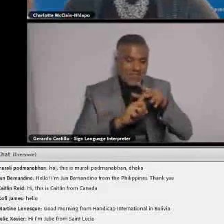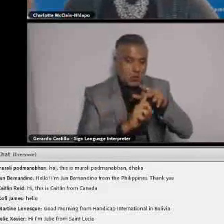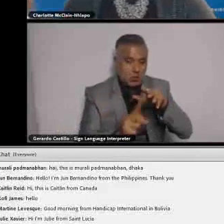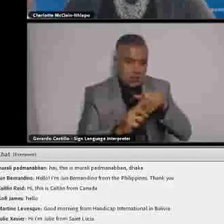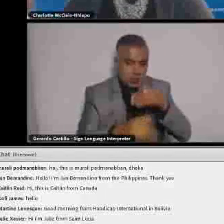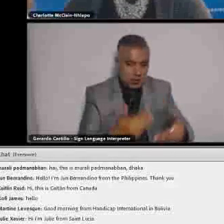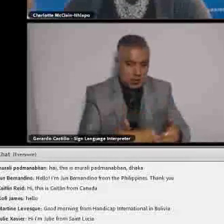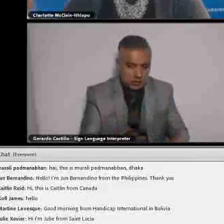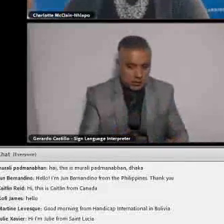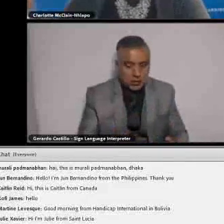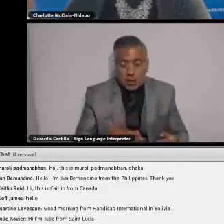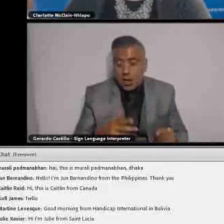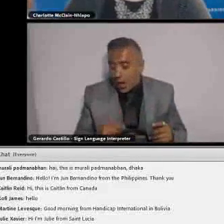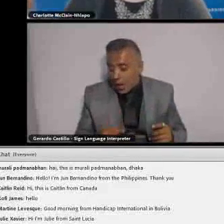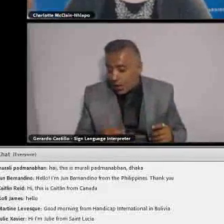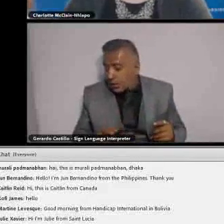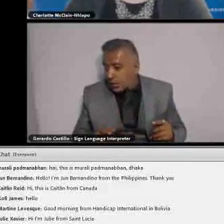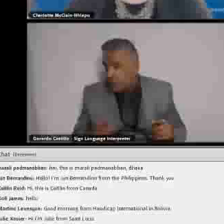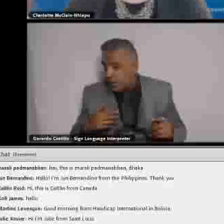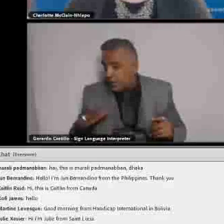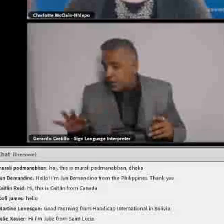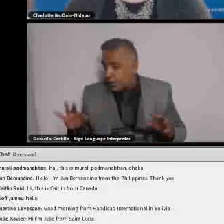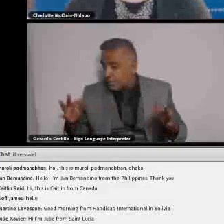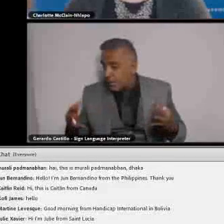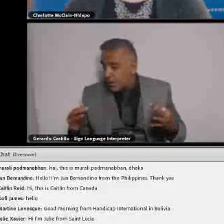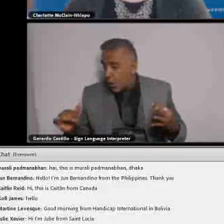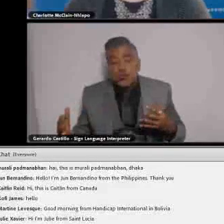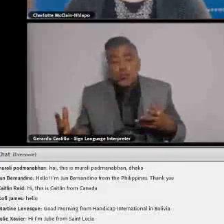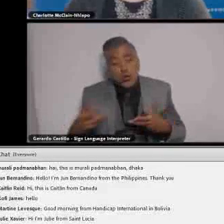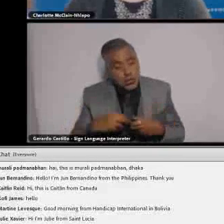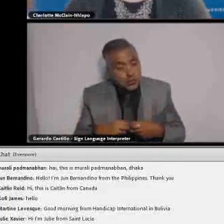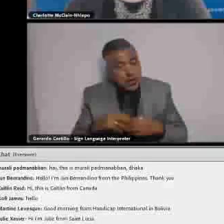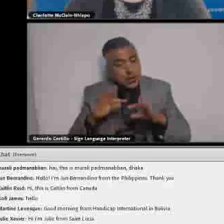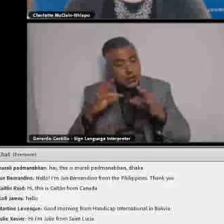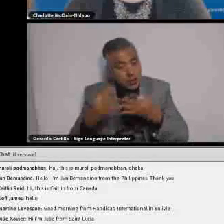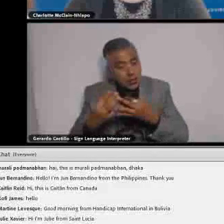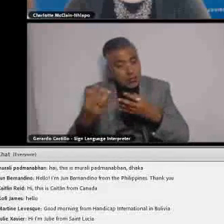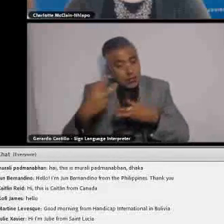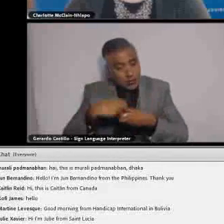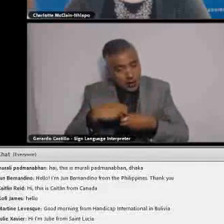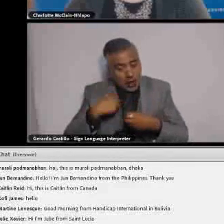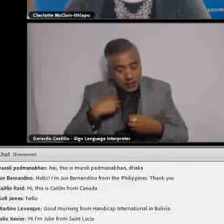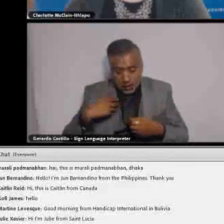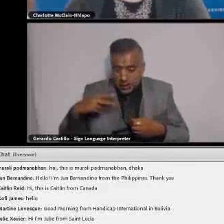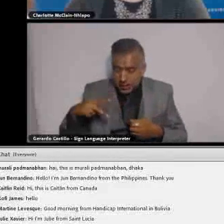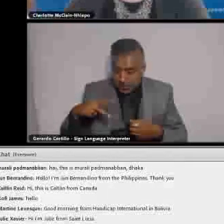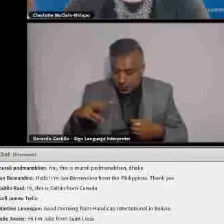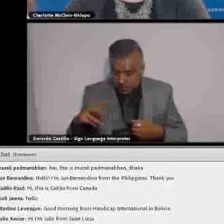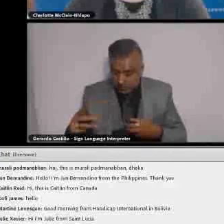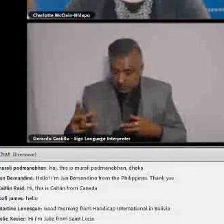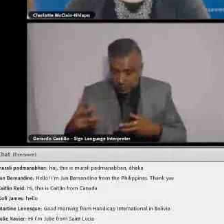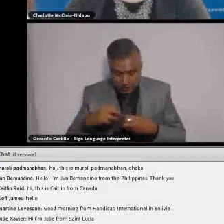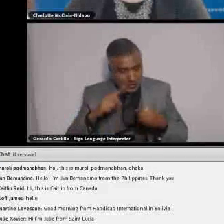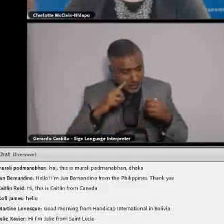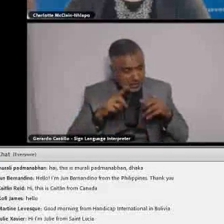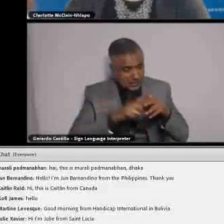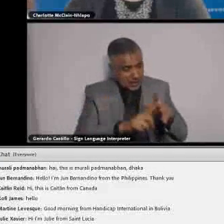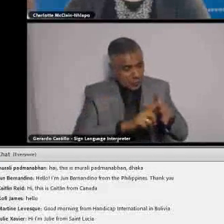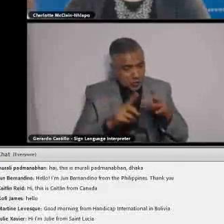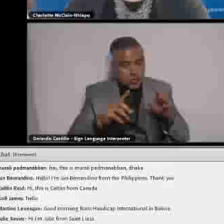And having their families also participate and having persons with disabilities participate in evacuation drills so